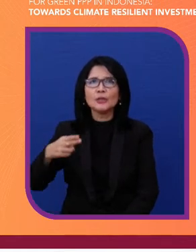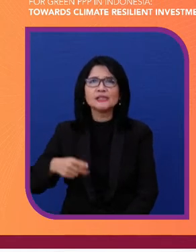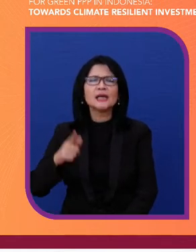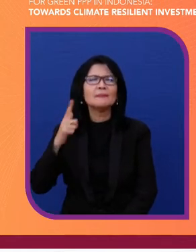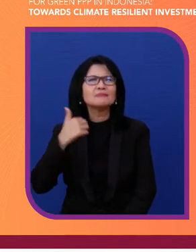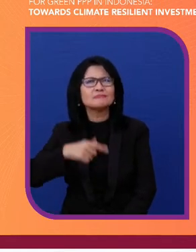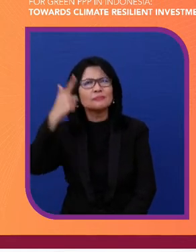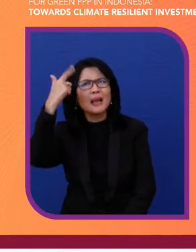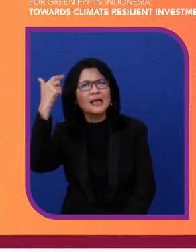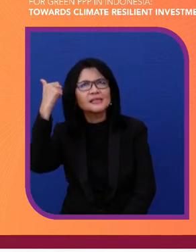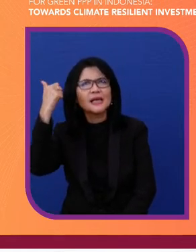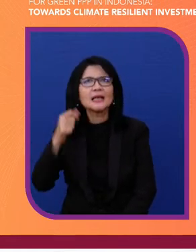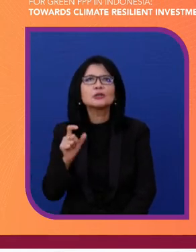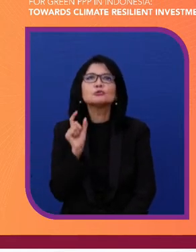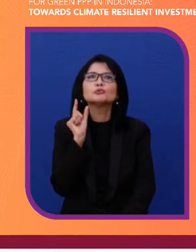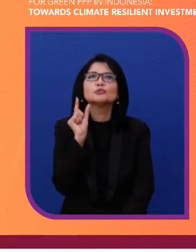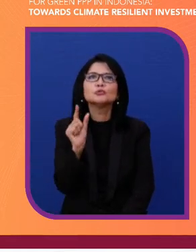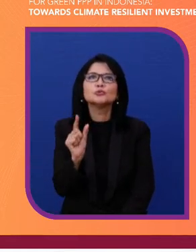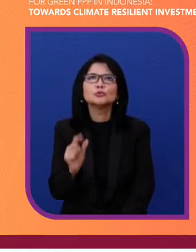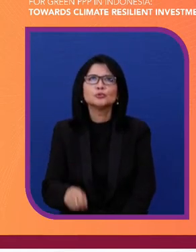bengkel Project